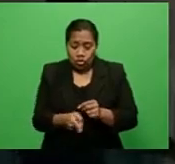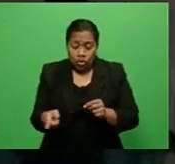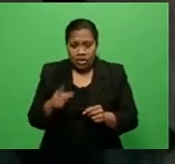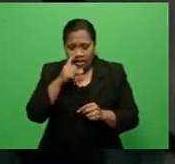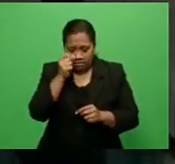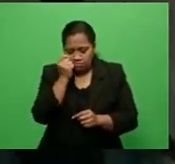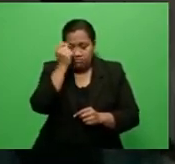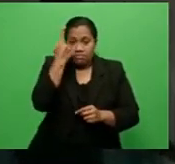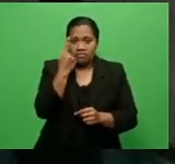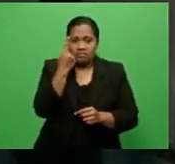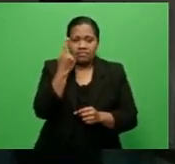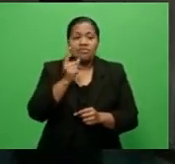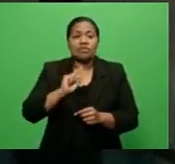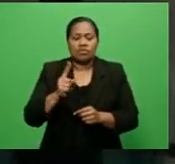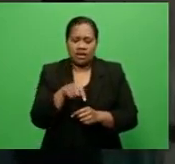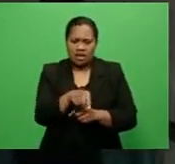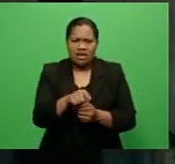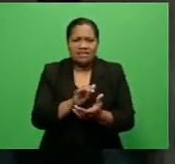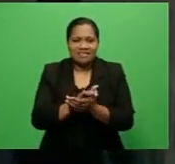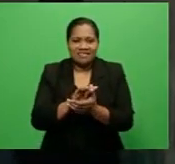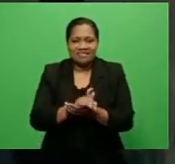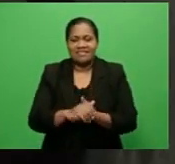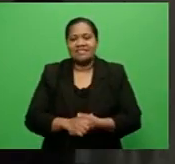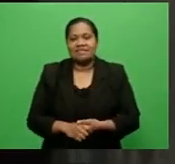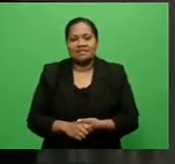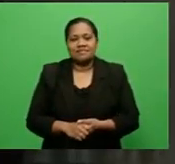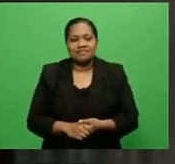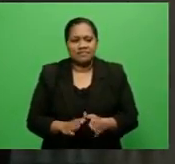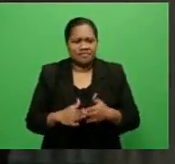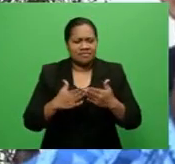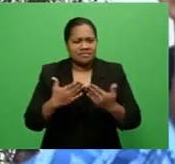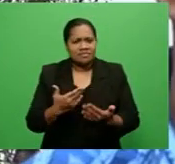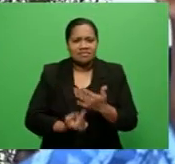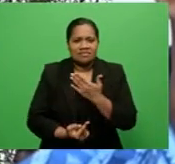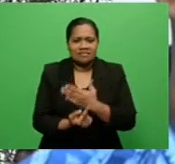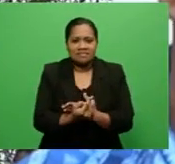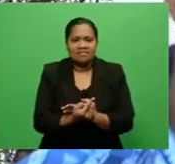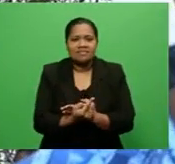requirements to penetrate our cover into